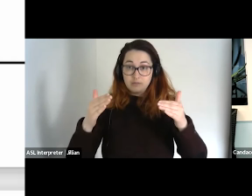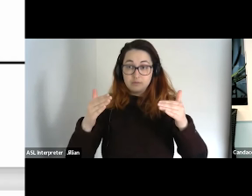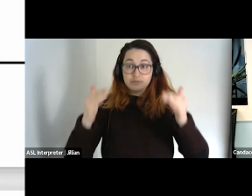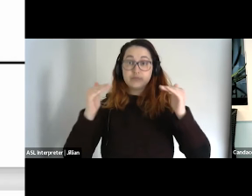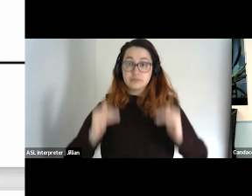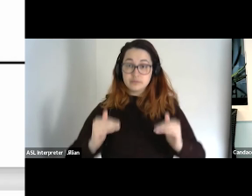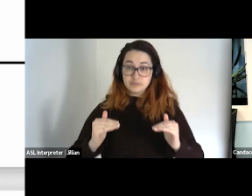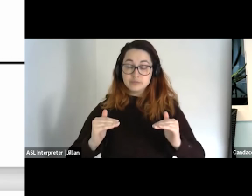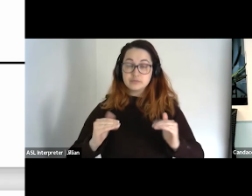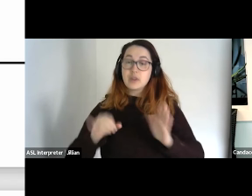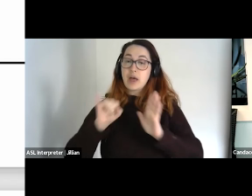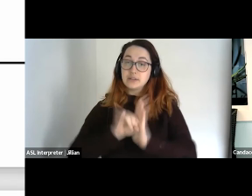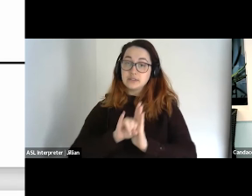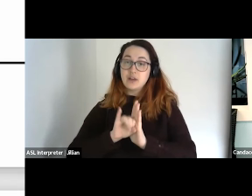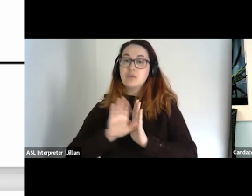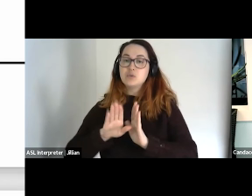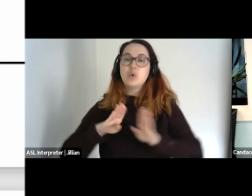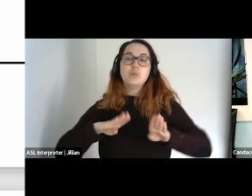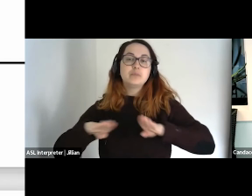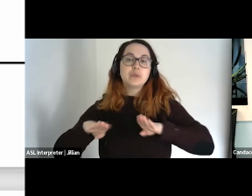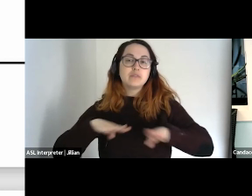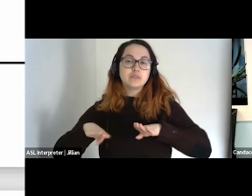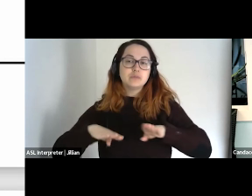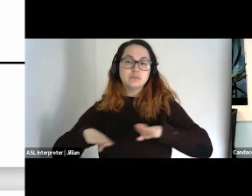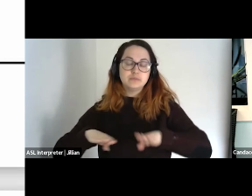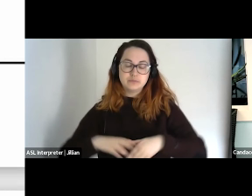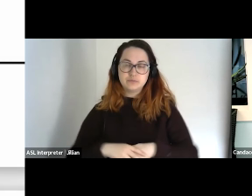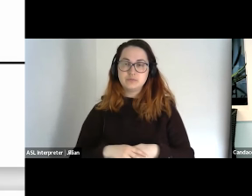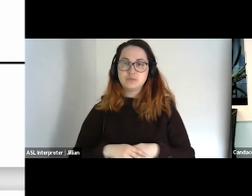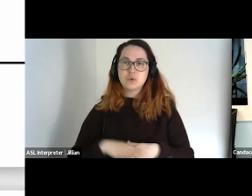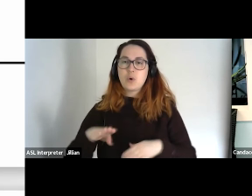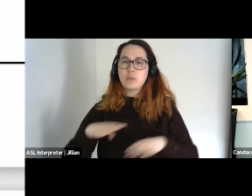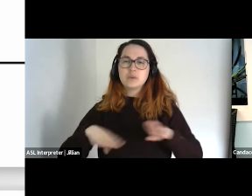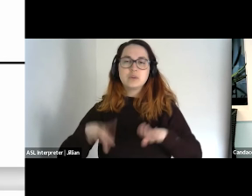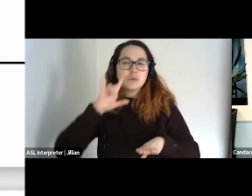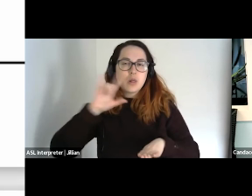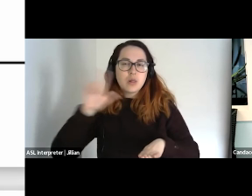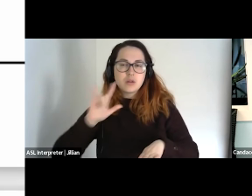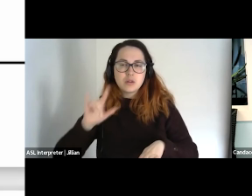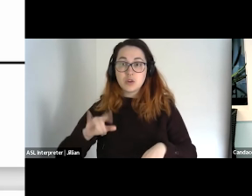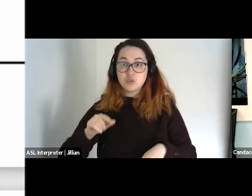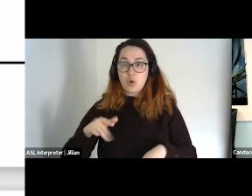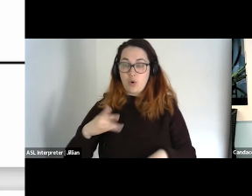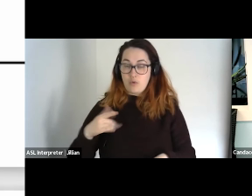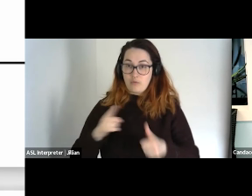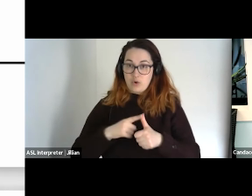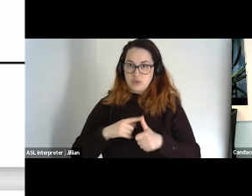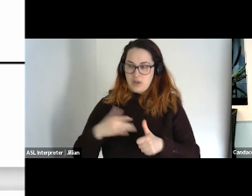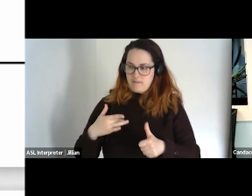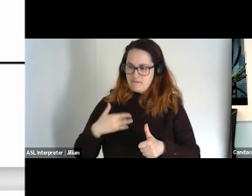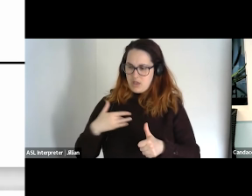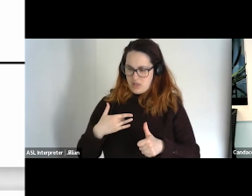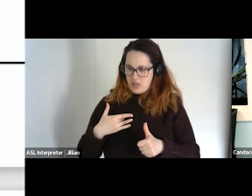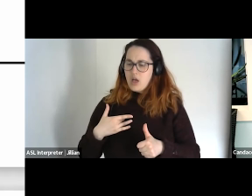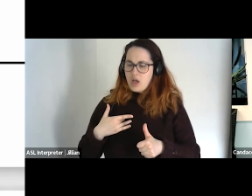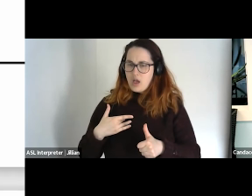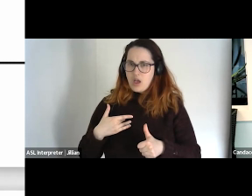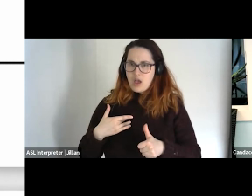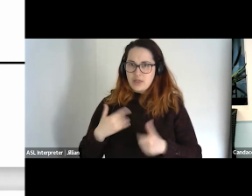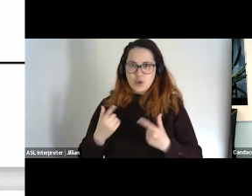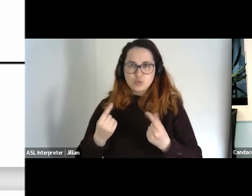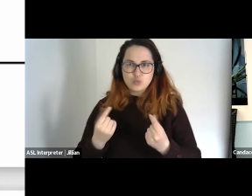your behavior. So what behavior came out of your emotions? So emotions tend to sort of precede. We